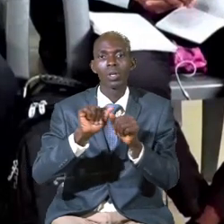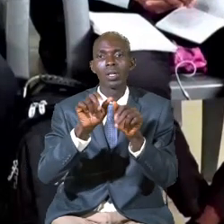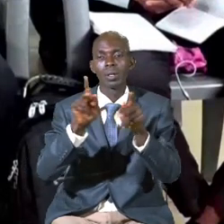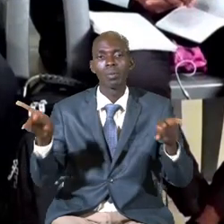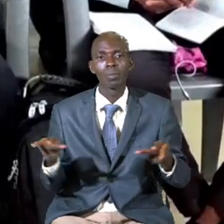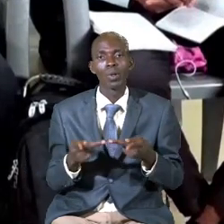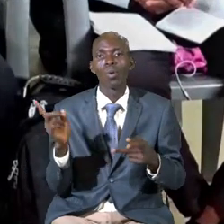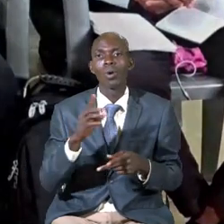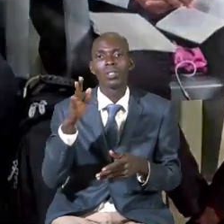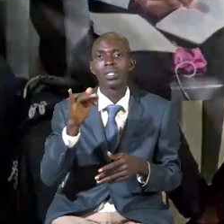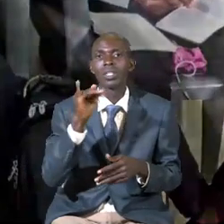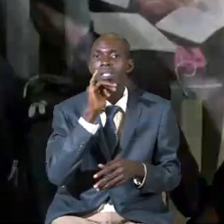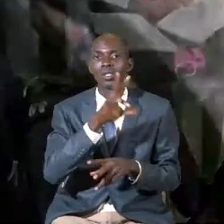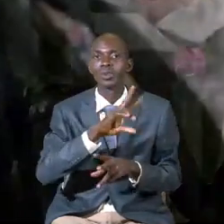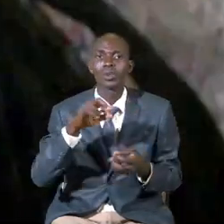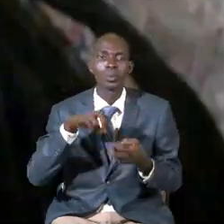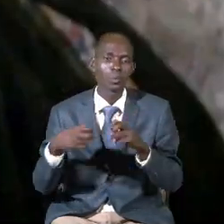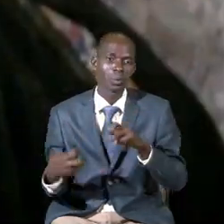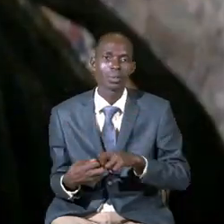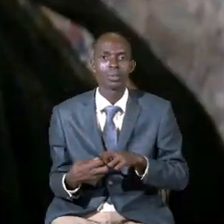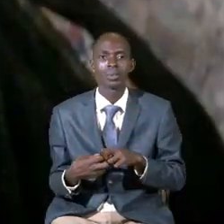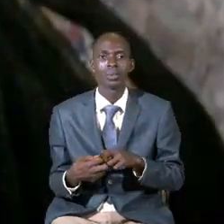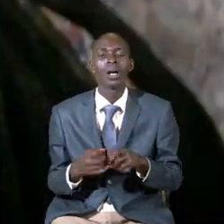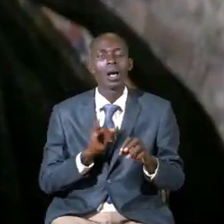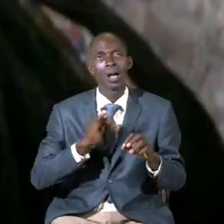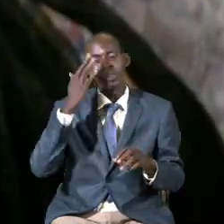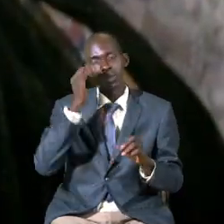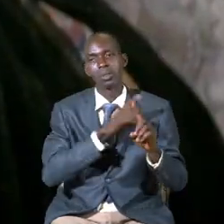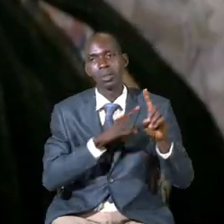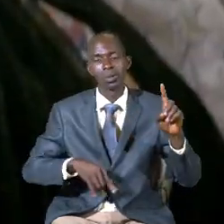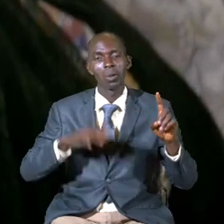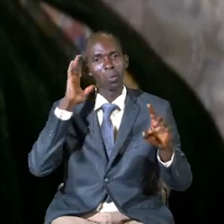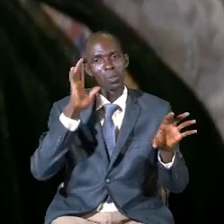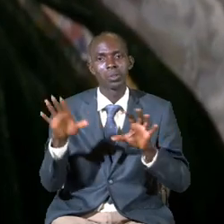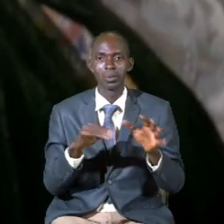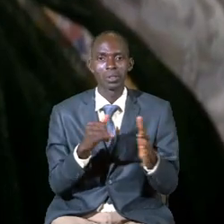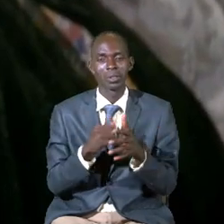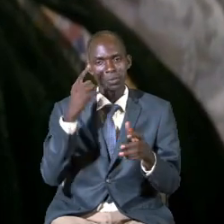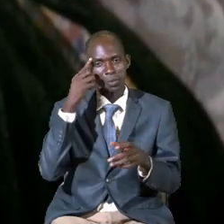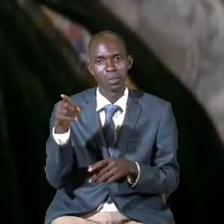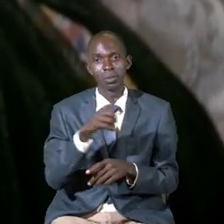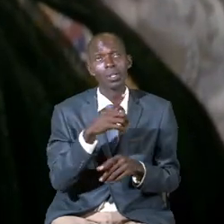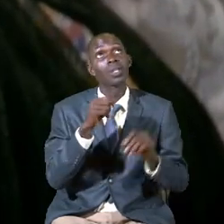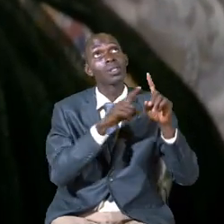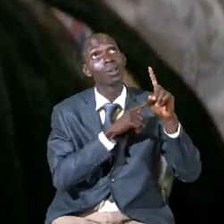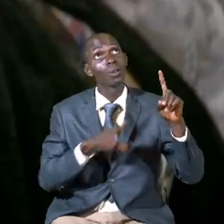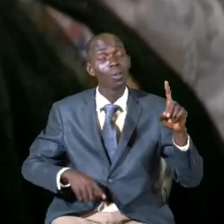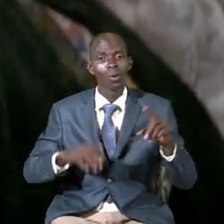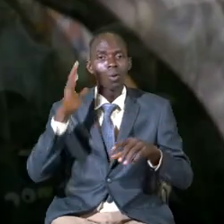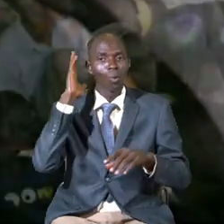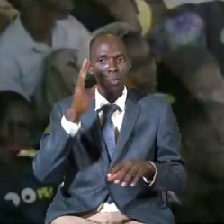problem the lord will do it i said the law